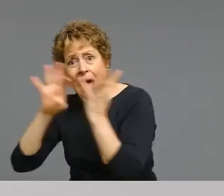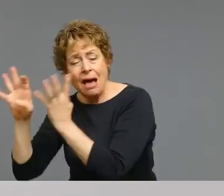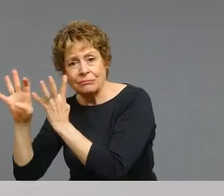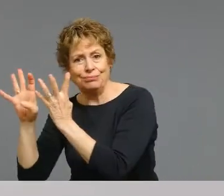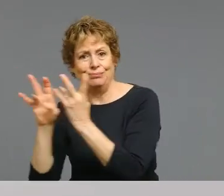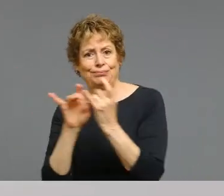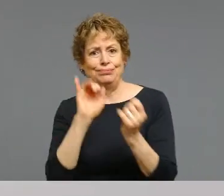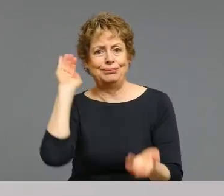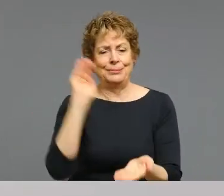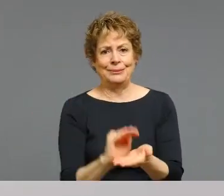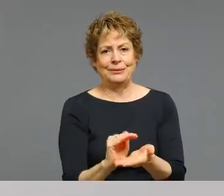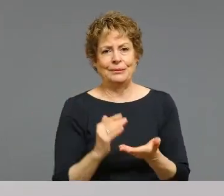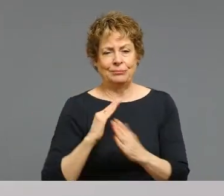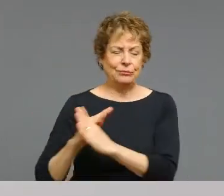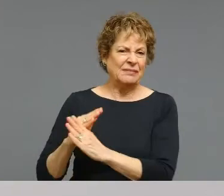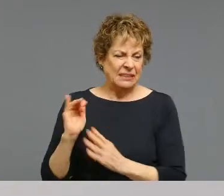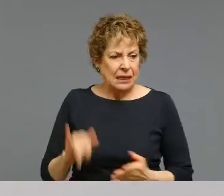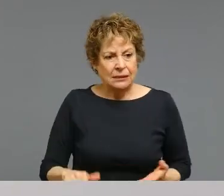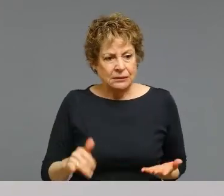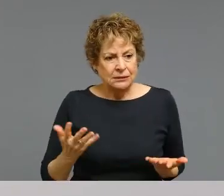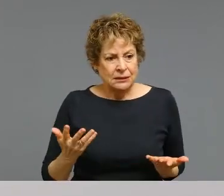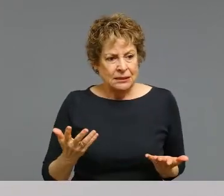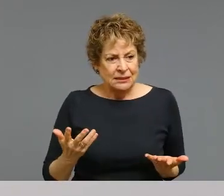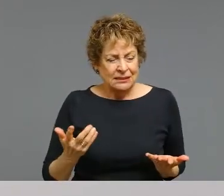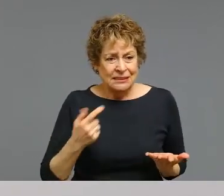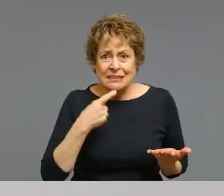website at azhealth.gov, to talk to their